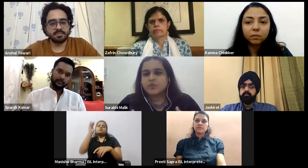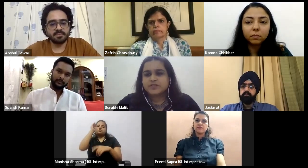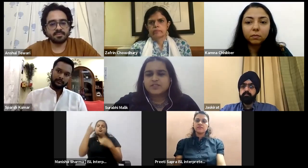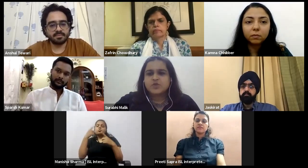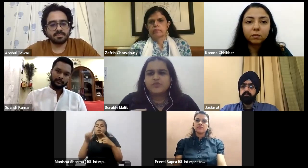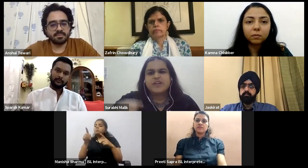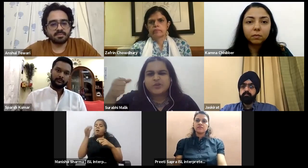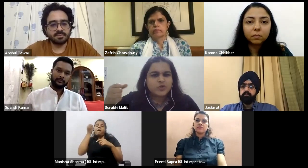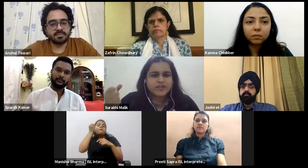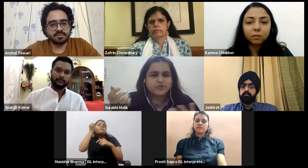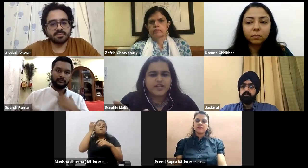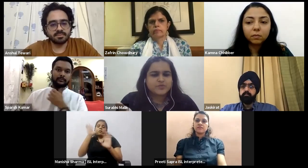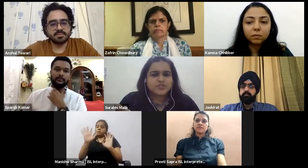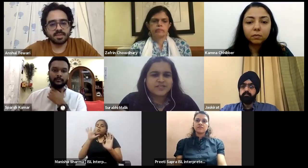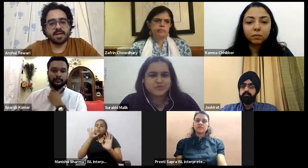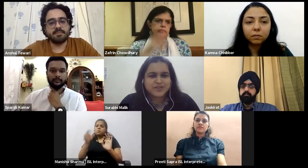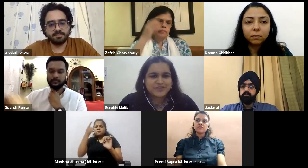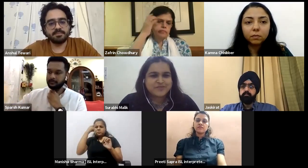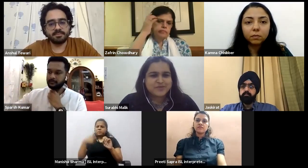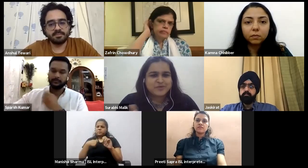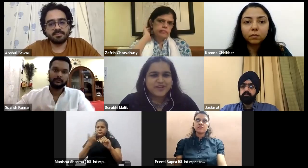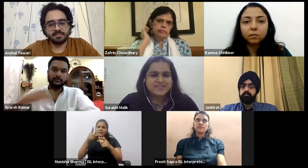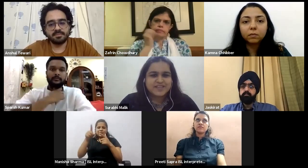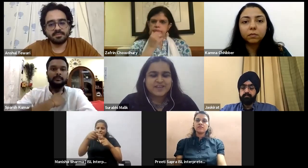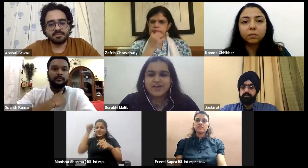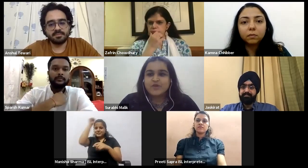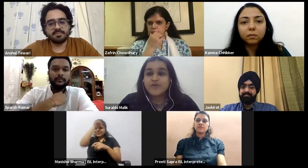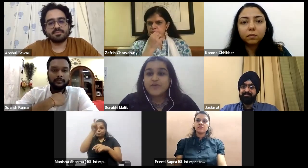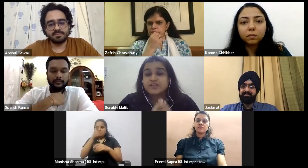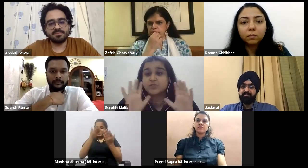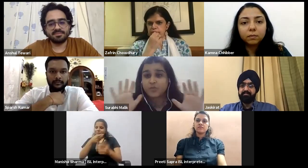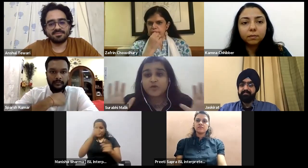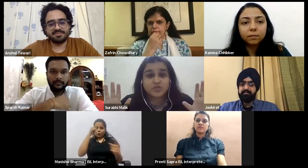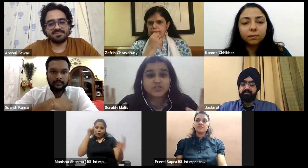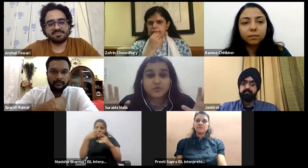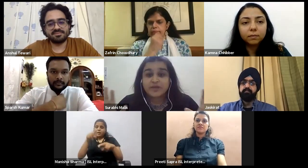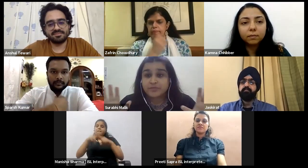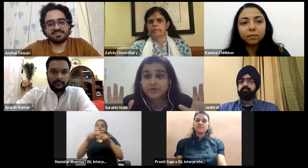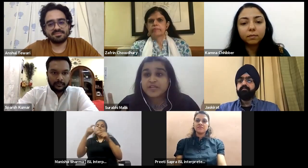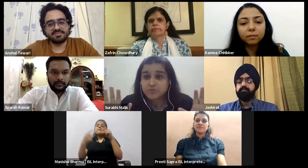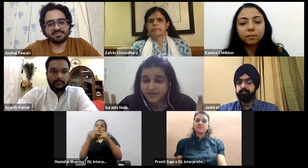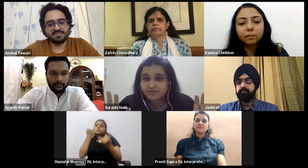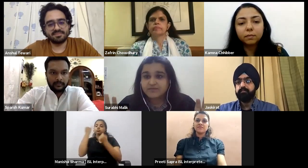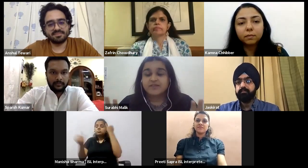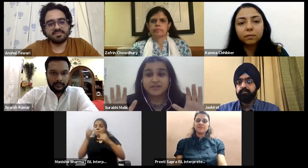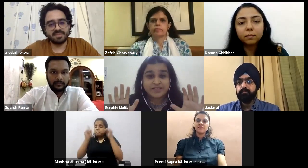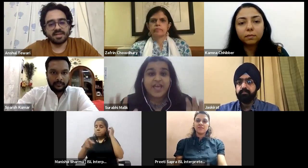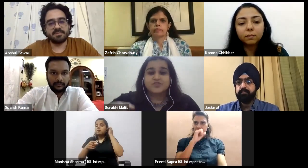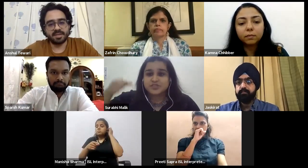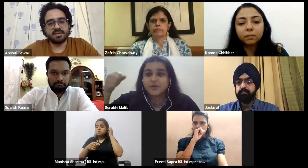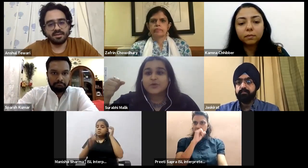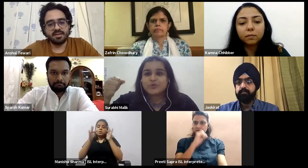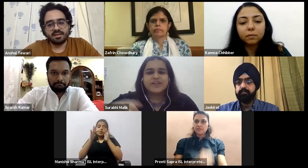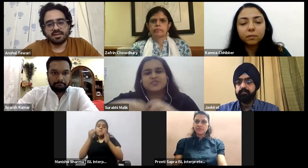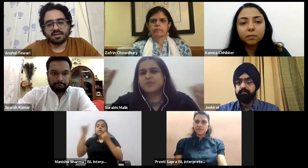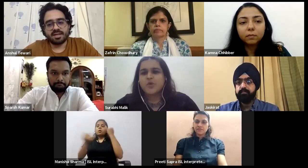awareness is, it's not really a toolkit, and I'm sure Jaskirat will agree with me, when I say fact checking is more about searching the web really well than